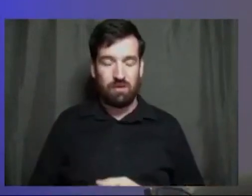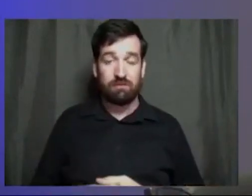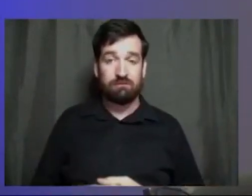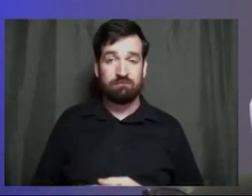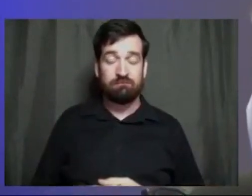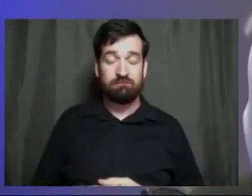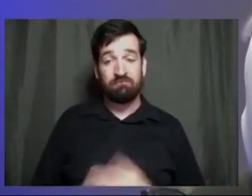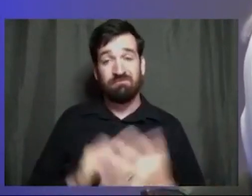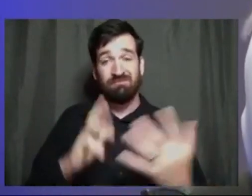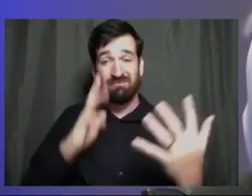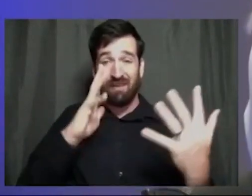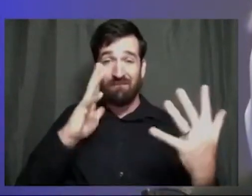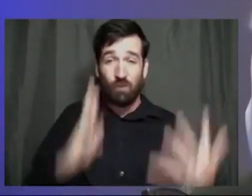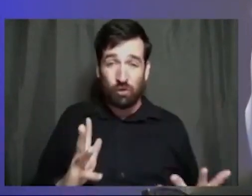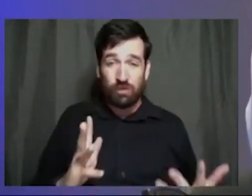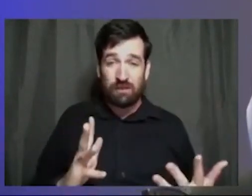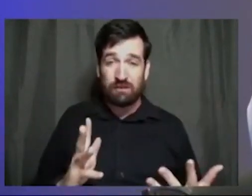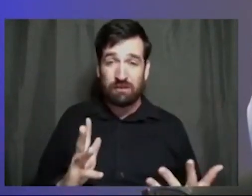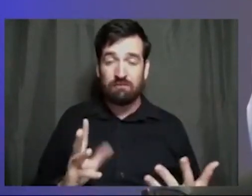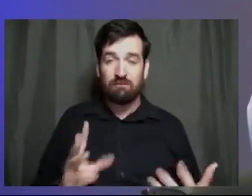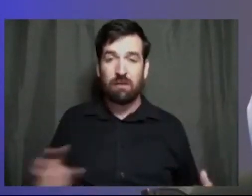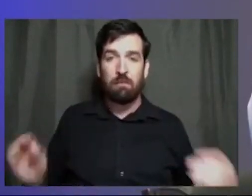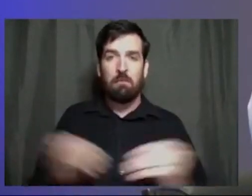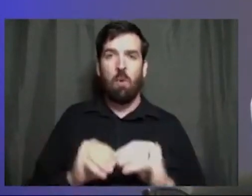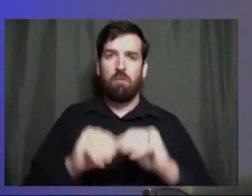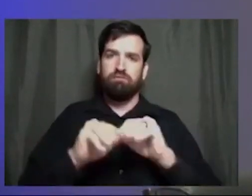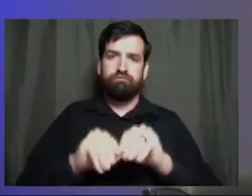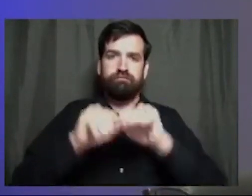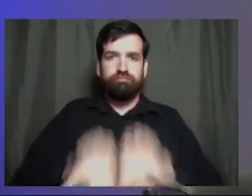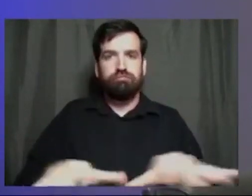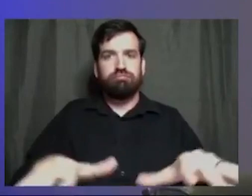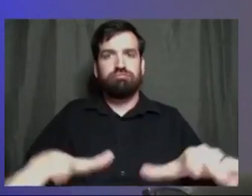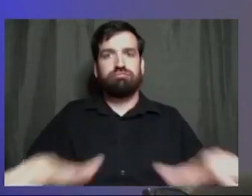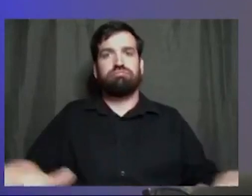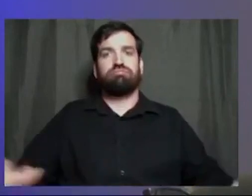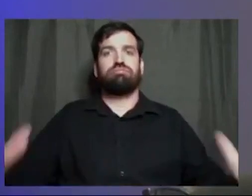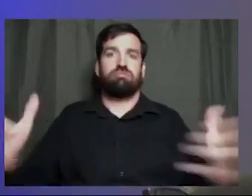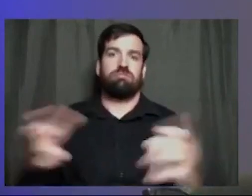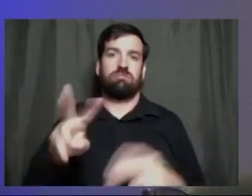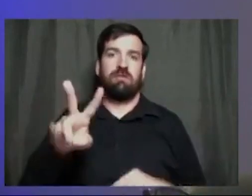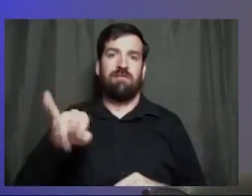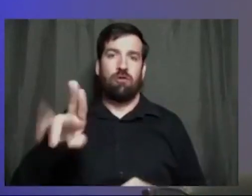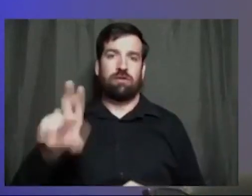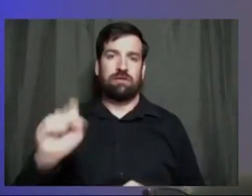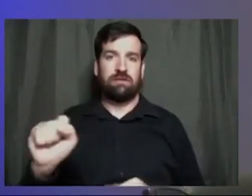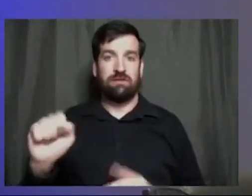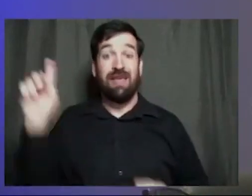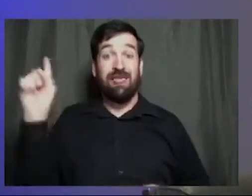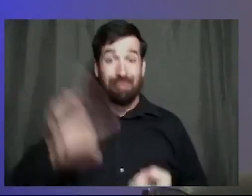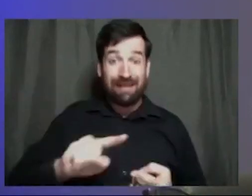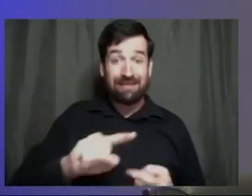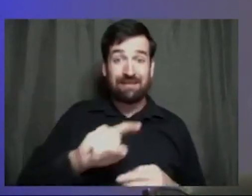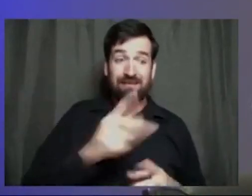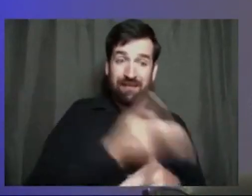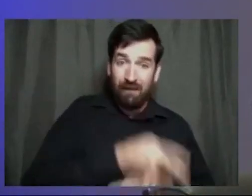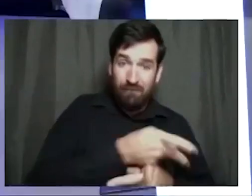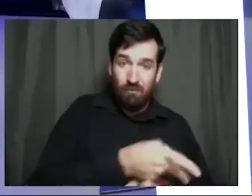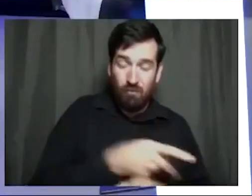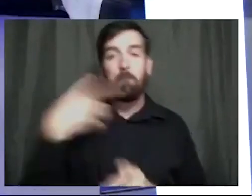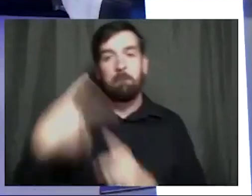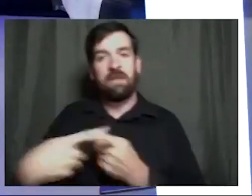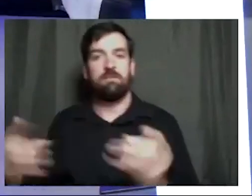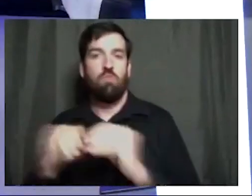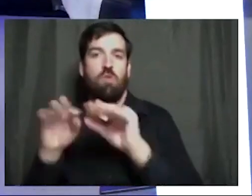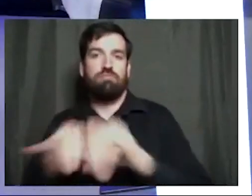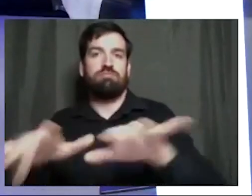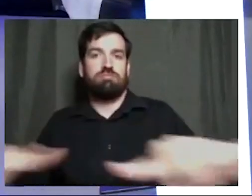unfortunately, we also have a more contagious virus at this time. So people are somewhat being less careful, and we've got a more contagious virus happening. Right. We're leaving